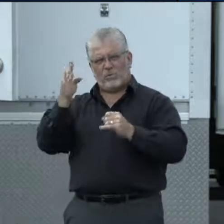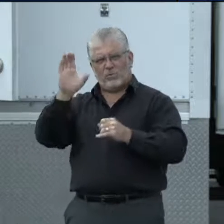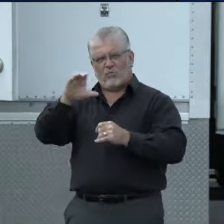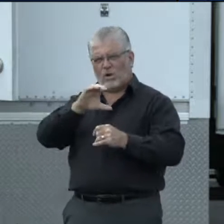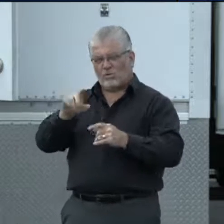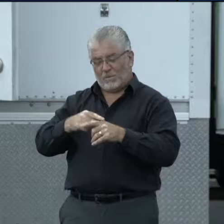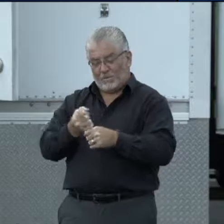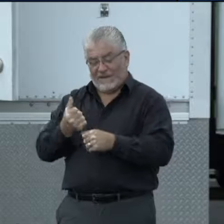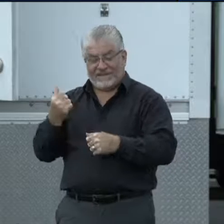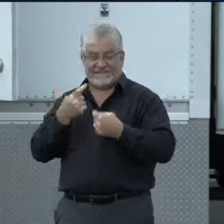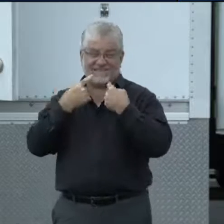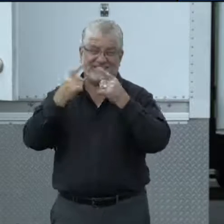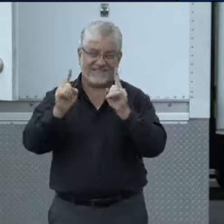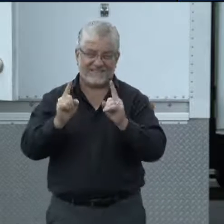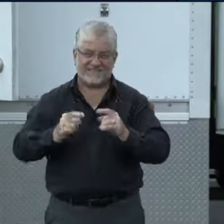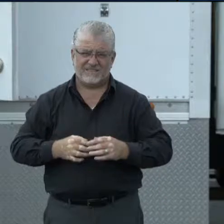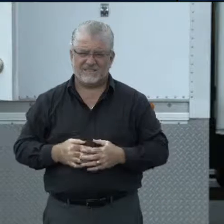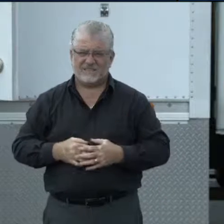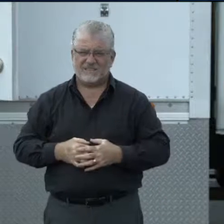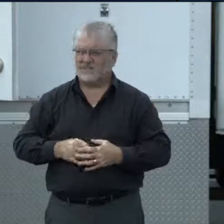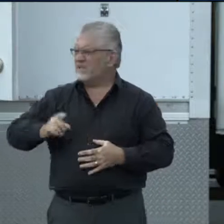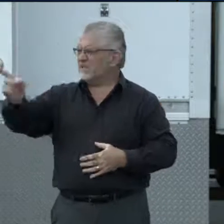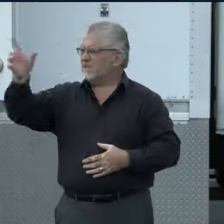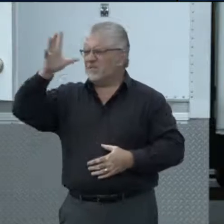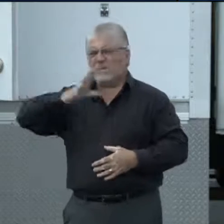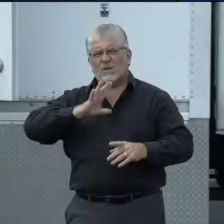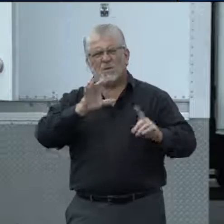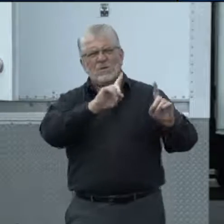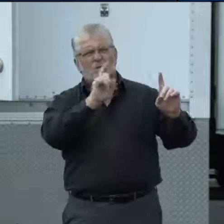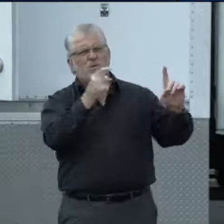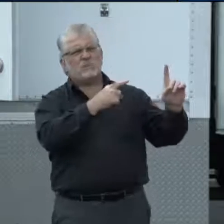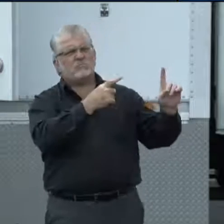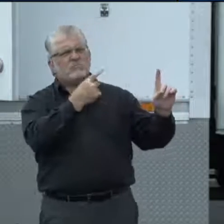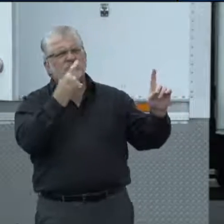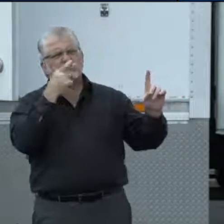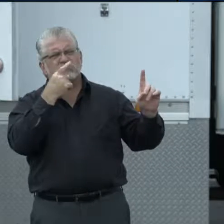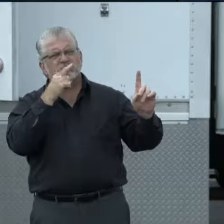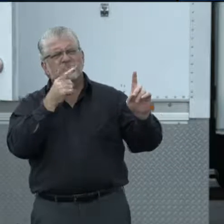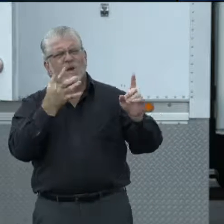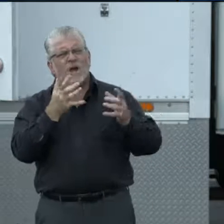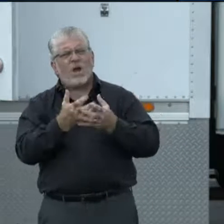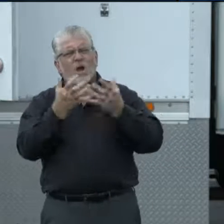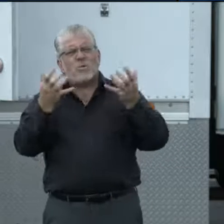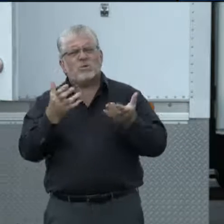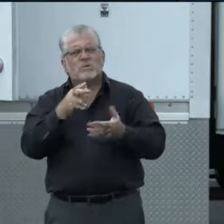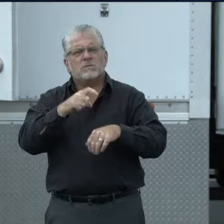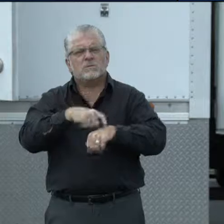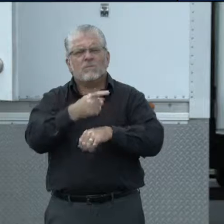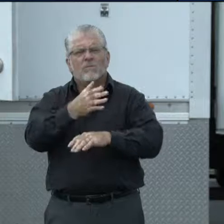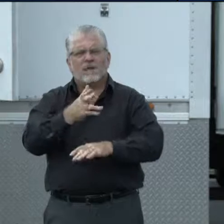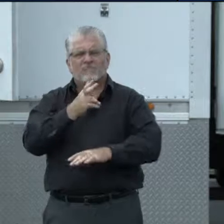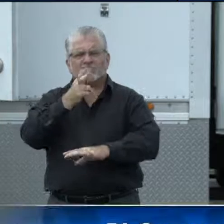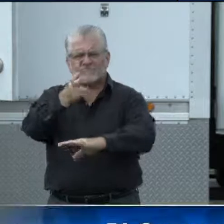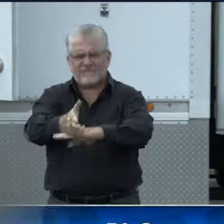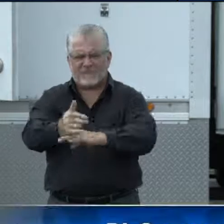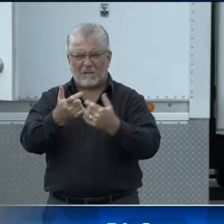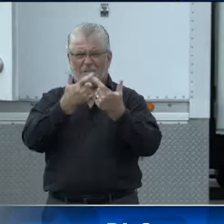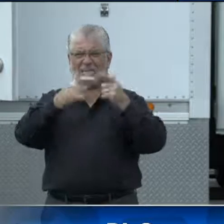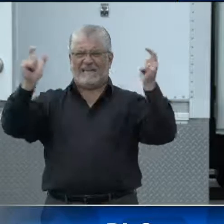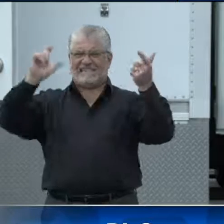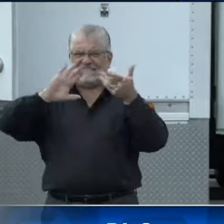give me an idea of how much time it will spend in the major metro areas